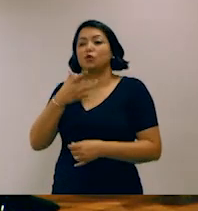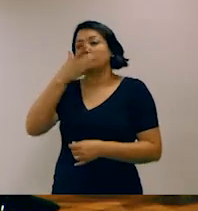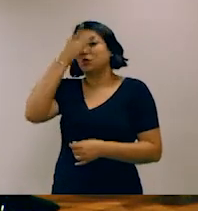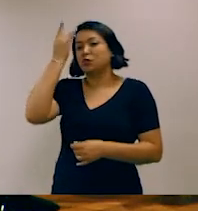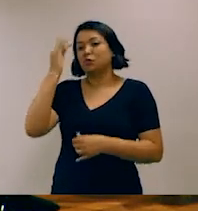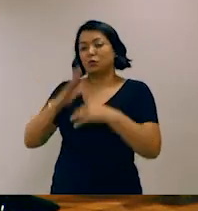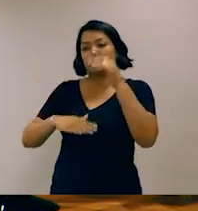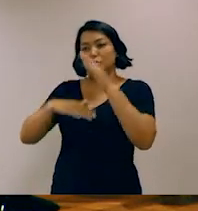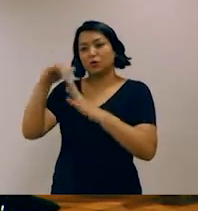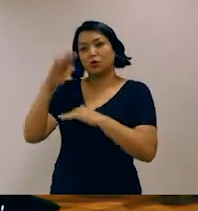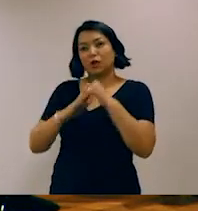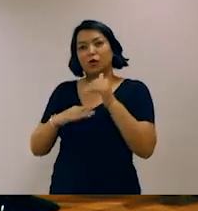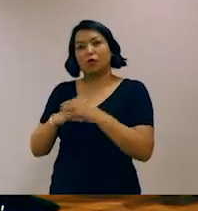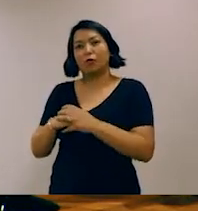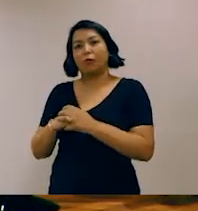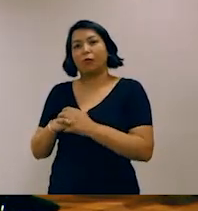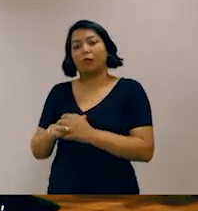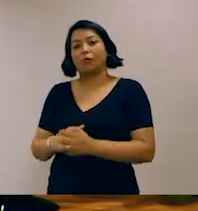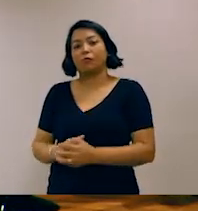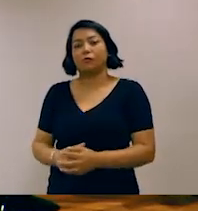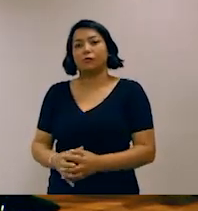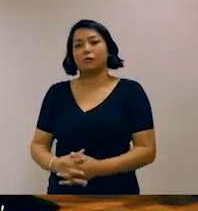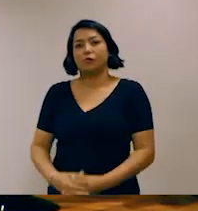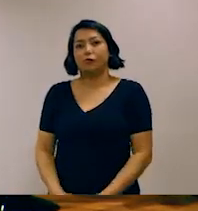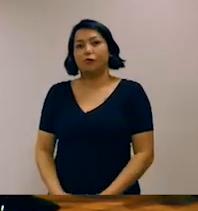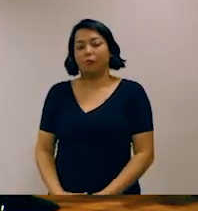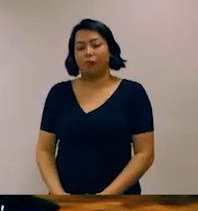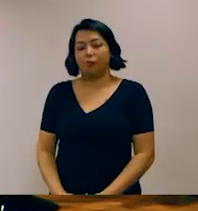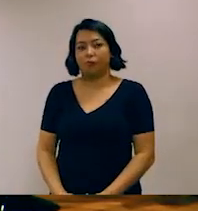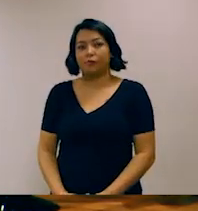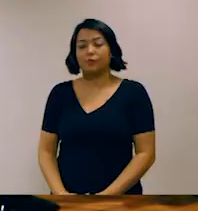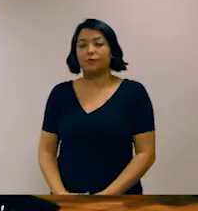that. And what were the other things?